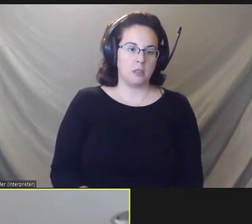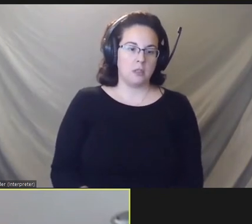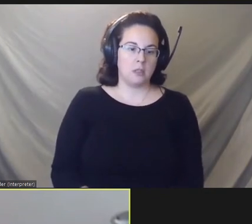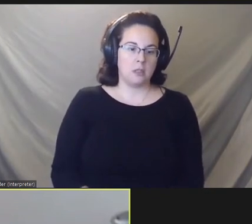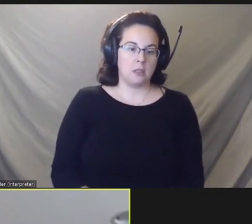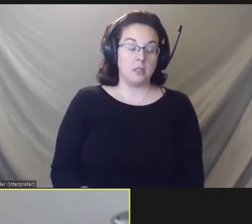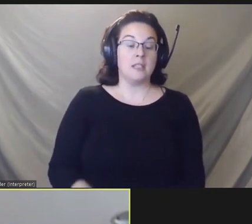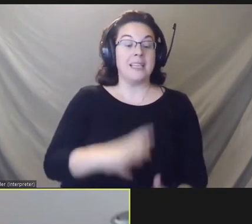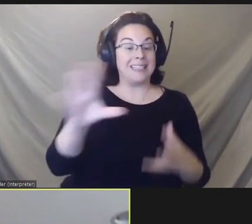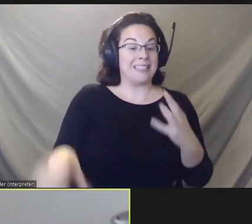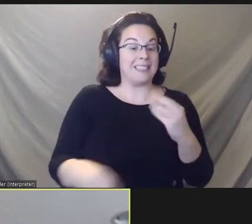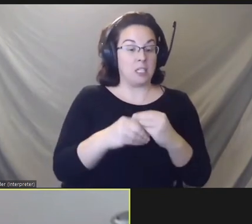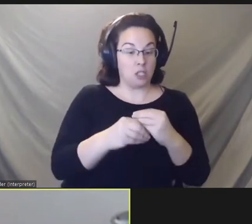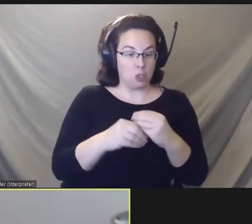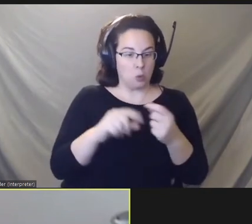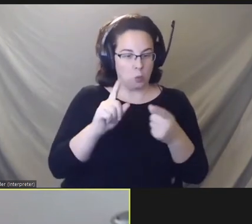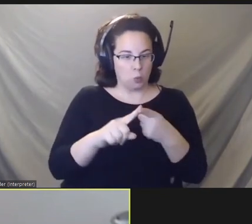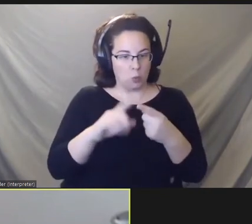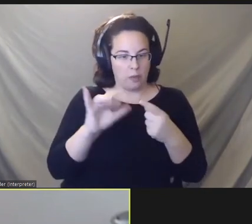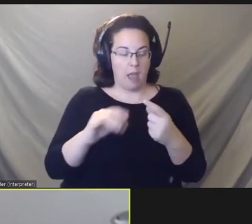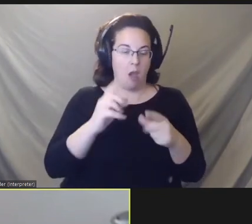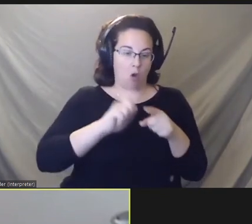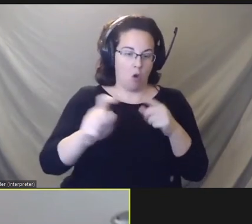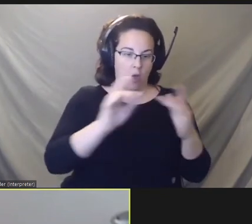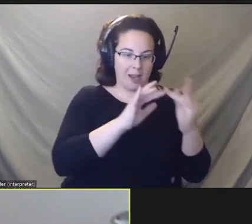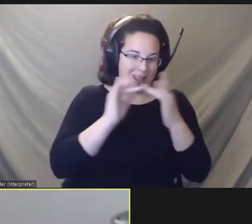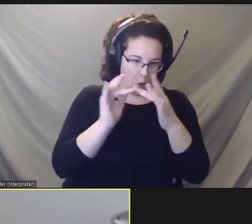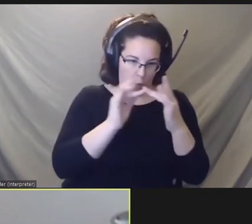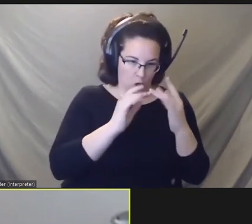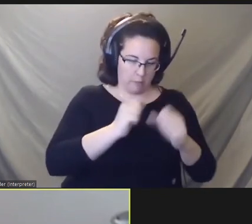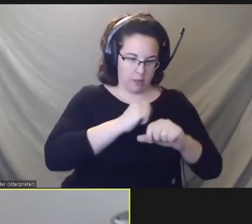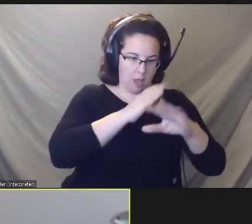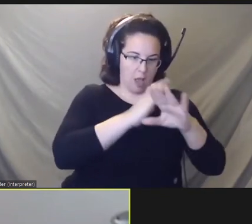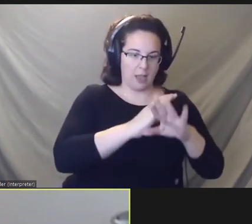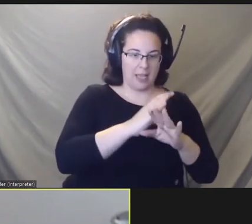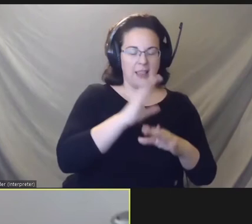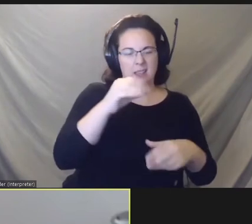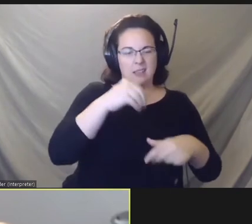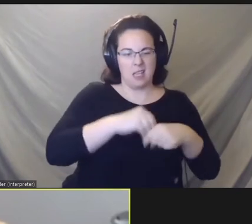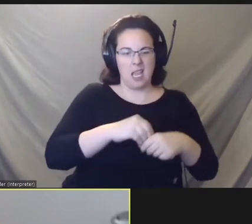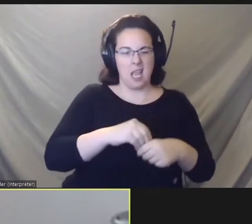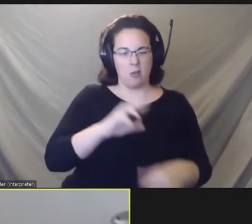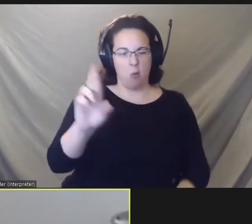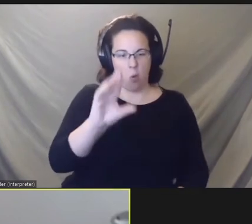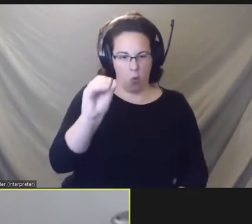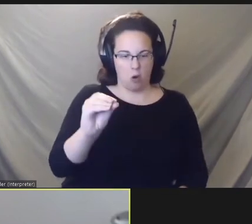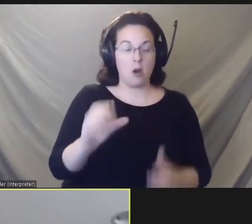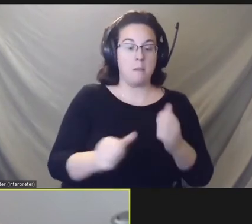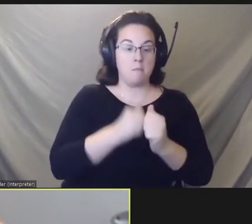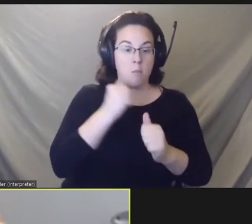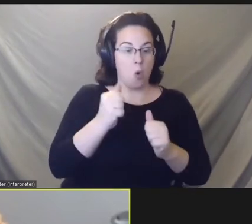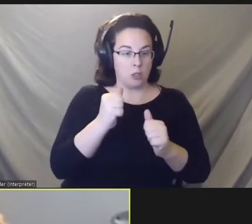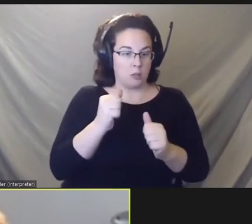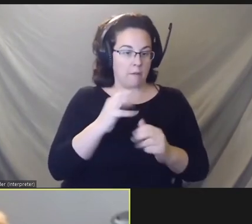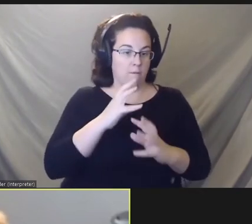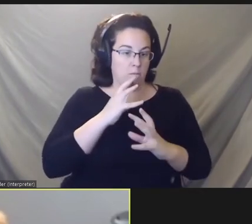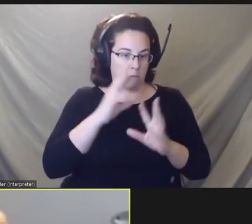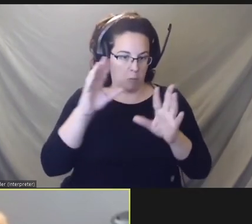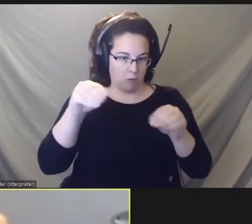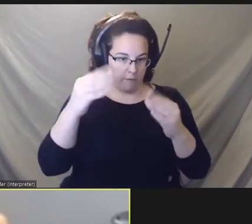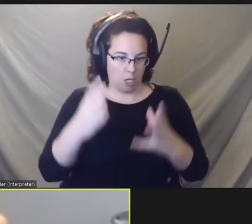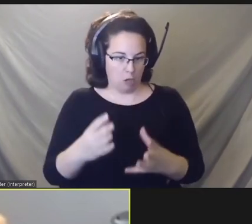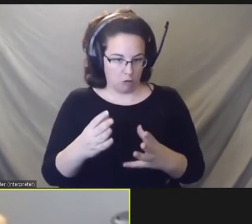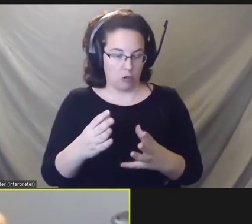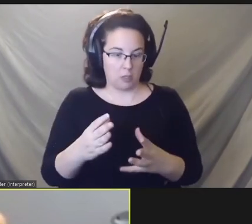And in addition to default network blocking, permitted by the 2017 call blocking report and order, most voice service providers offer call blocking